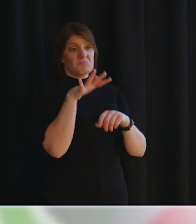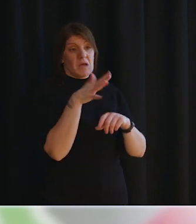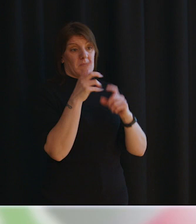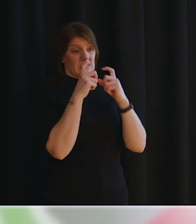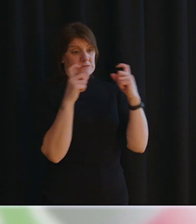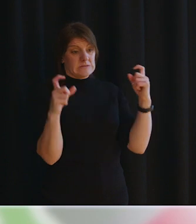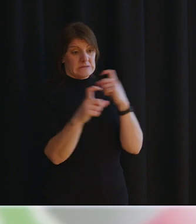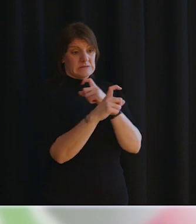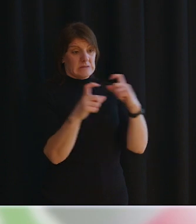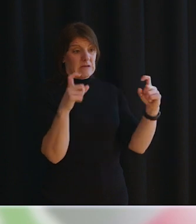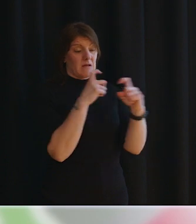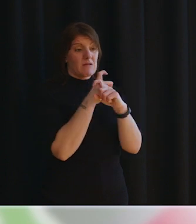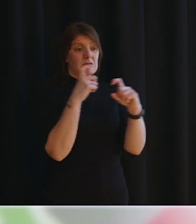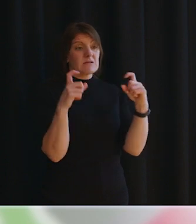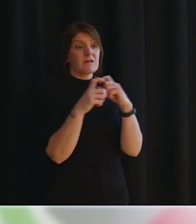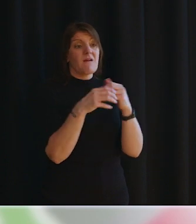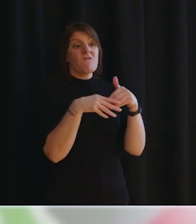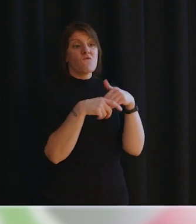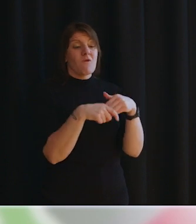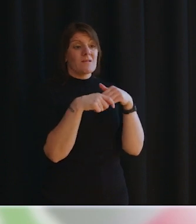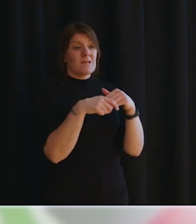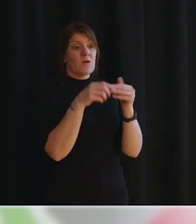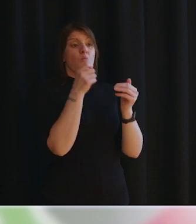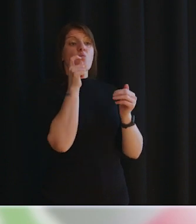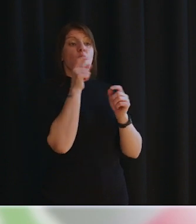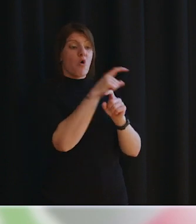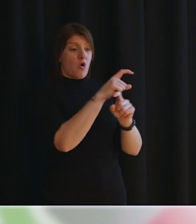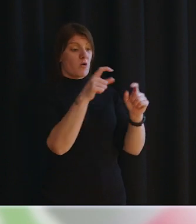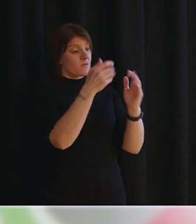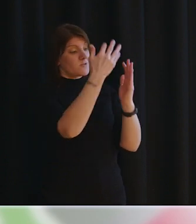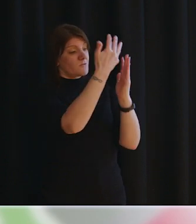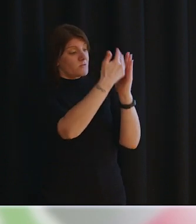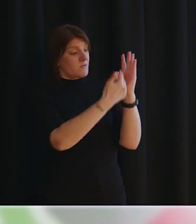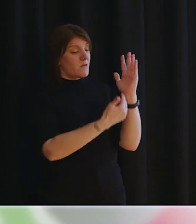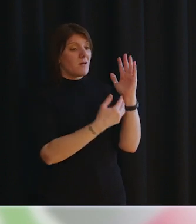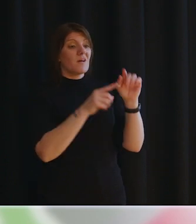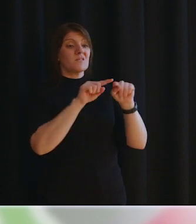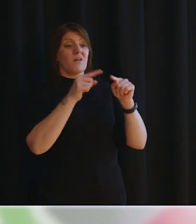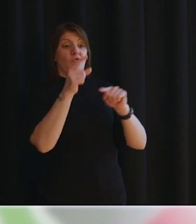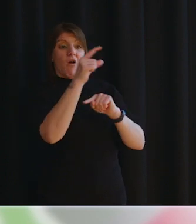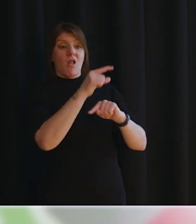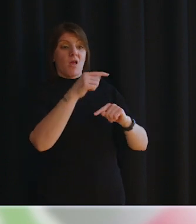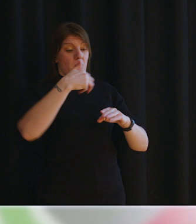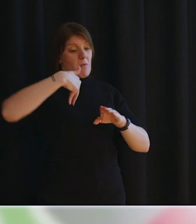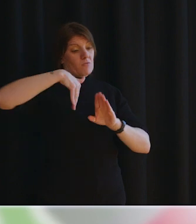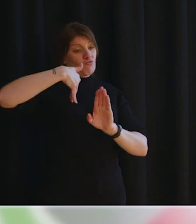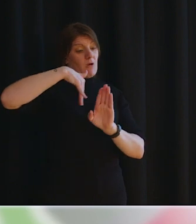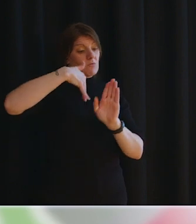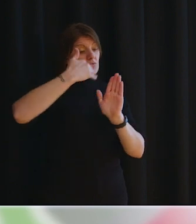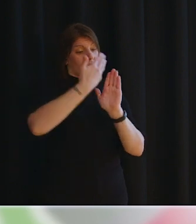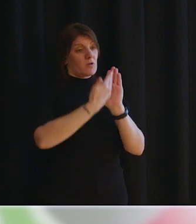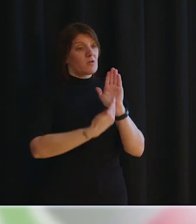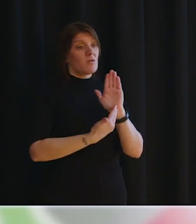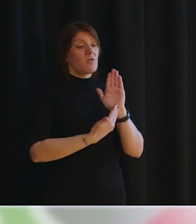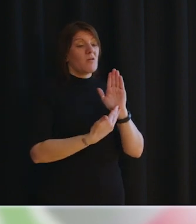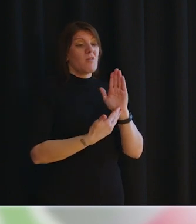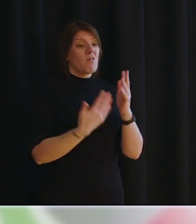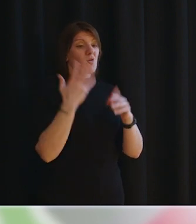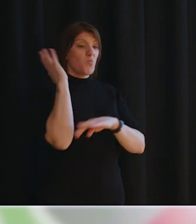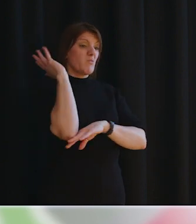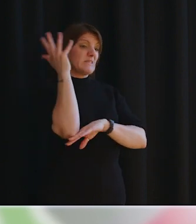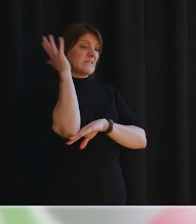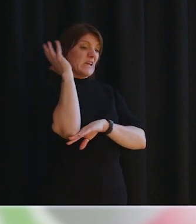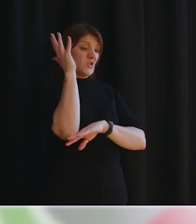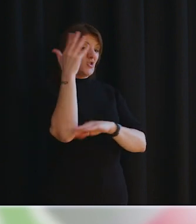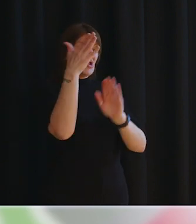dyslexia-friendly fonts within the classroom, or you might have different coloured backgrounds on your slides for